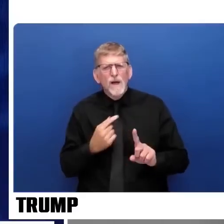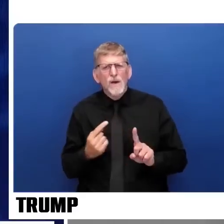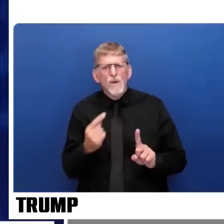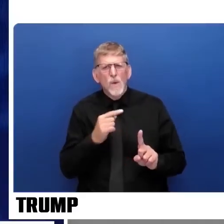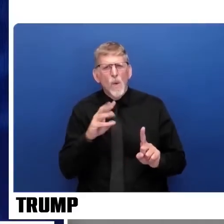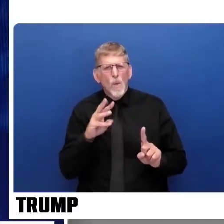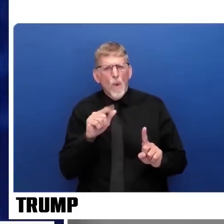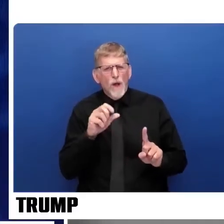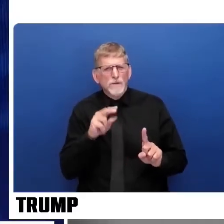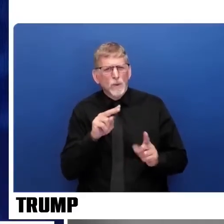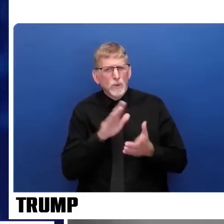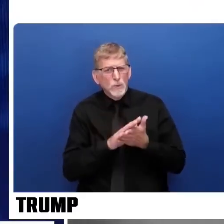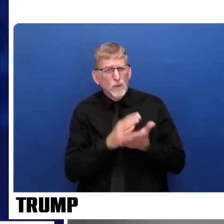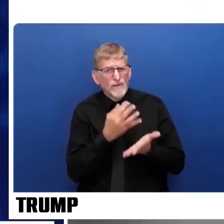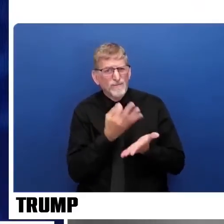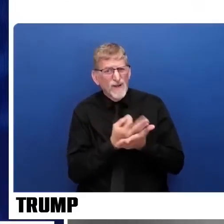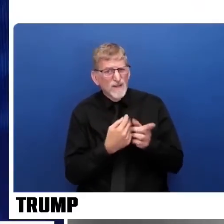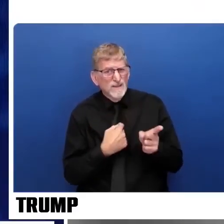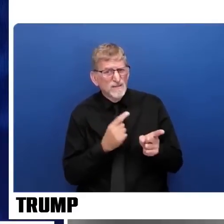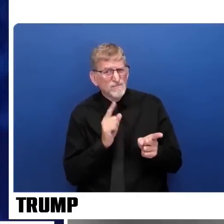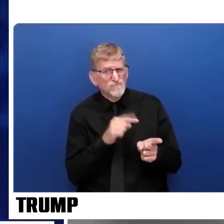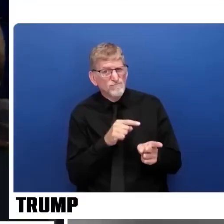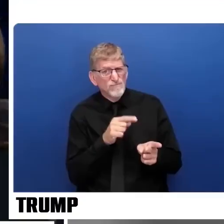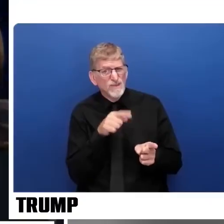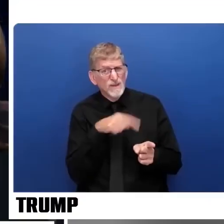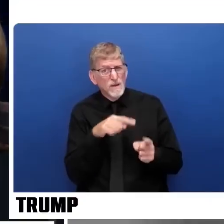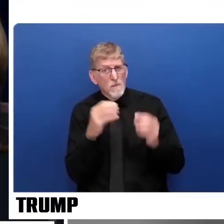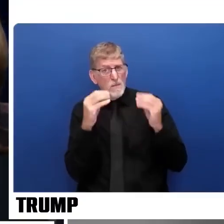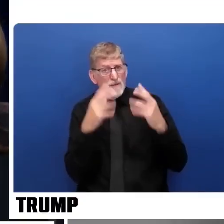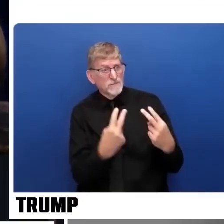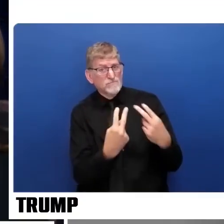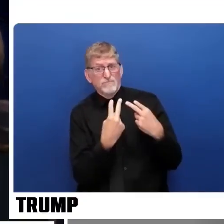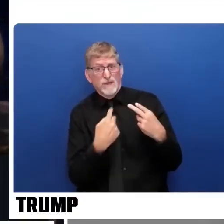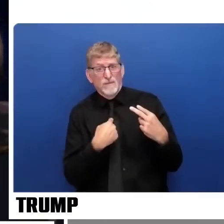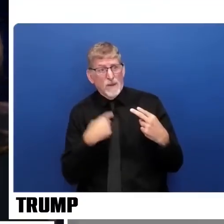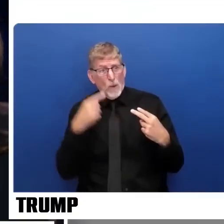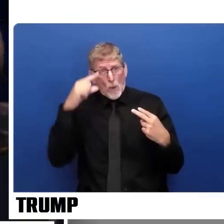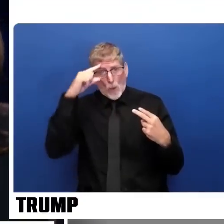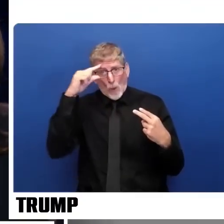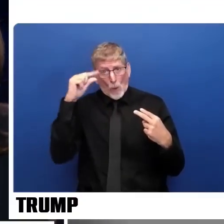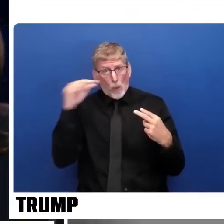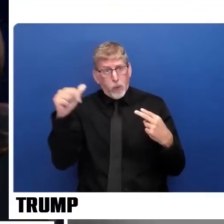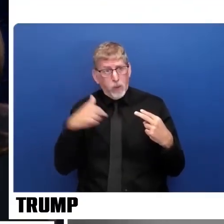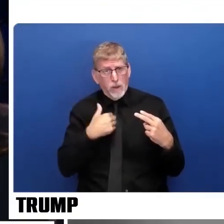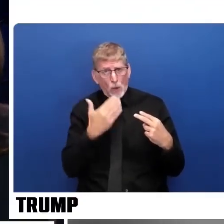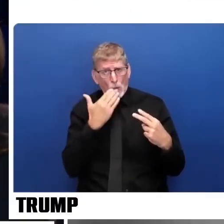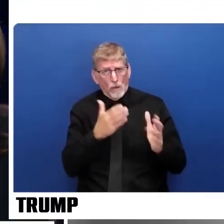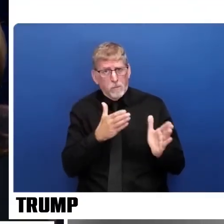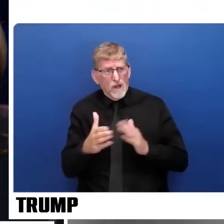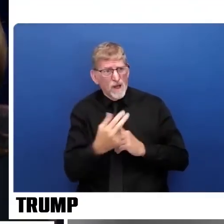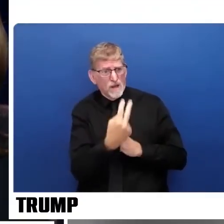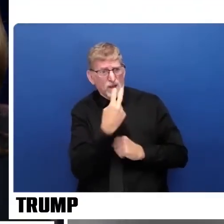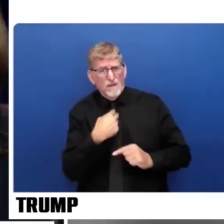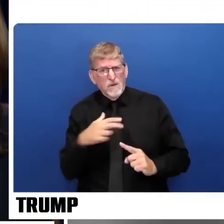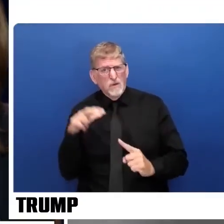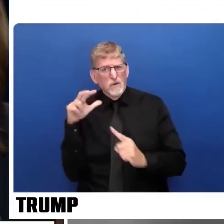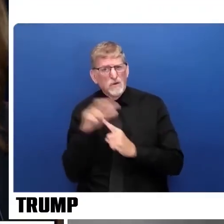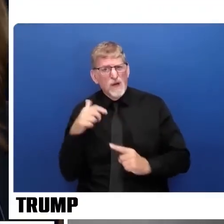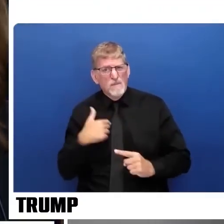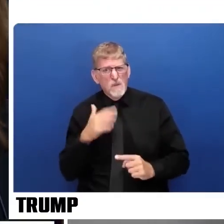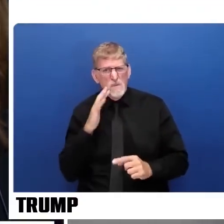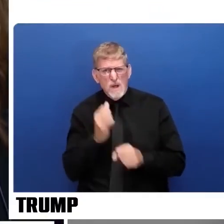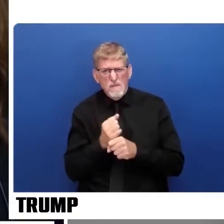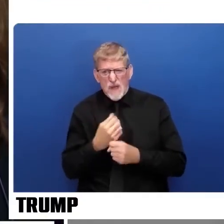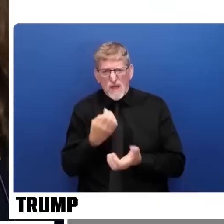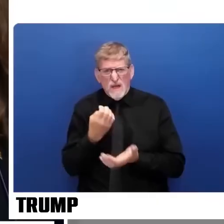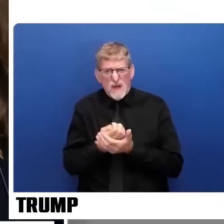top professors, think my plan is a brilliant plan. It's a great plan. It's a plan that's going to bring up our worth, our value as a country. It's going